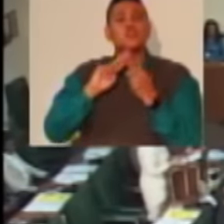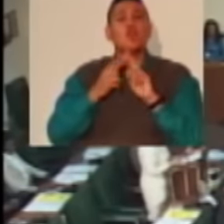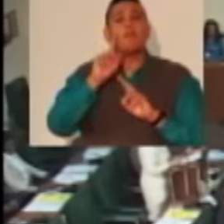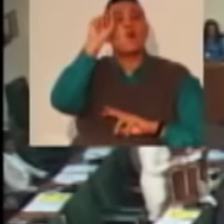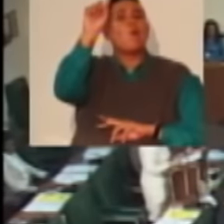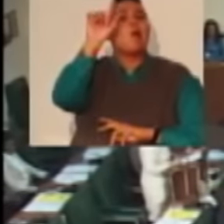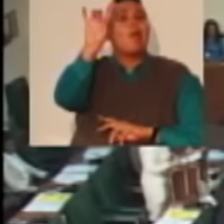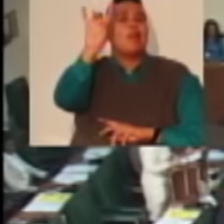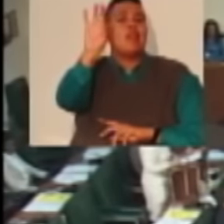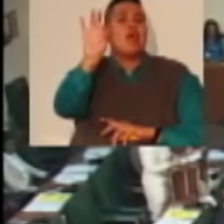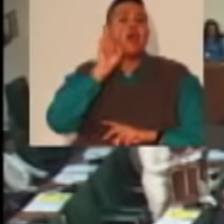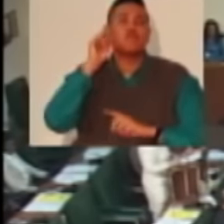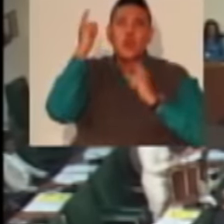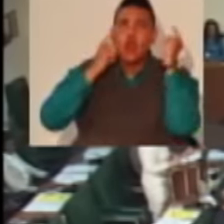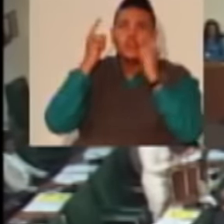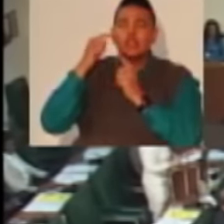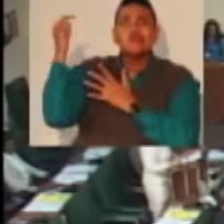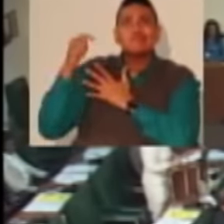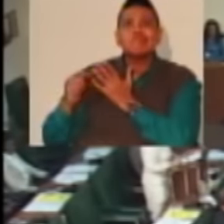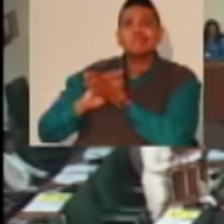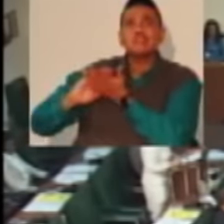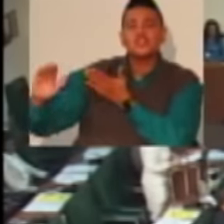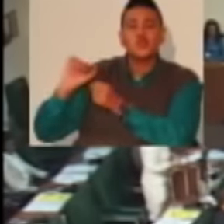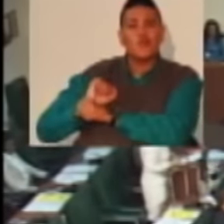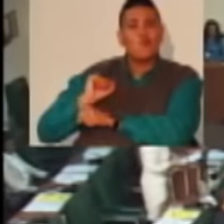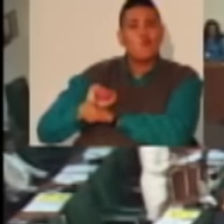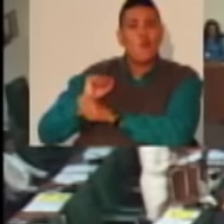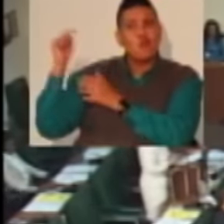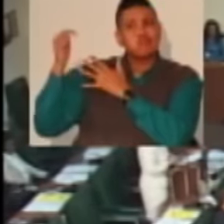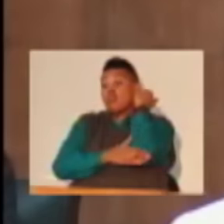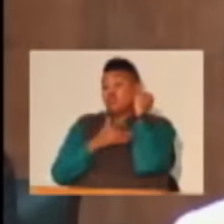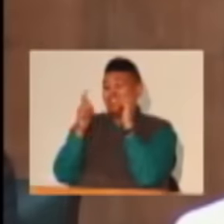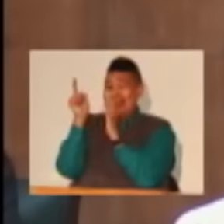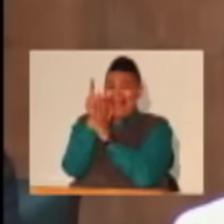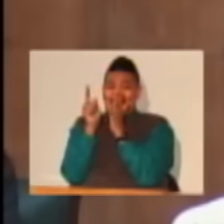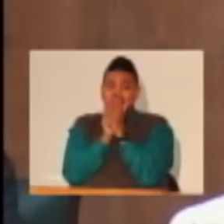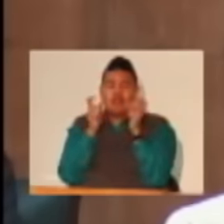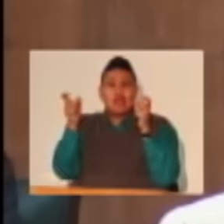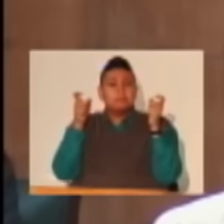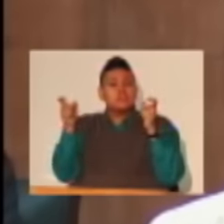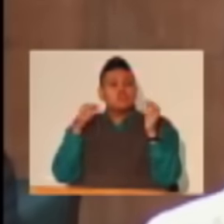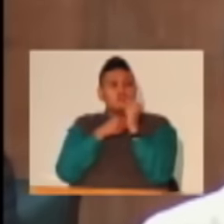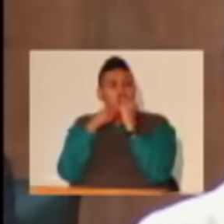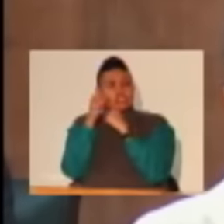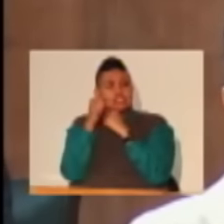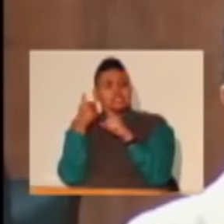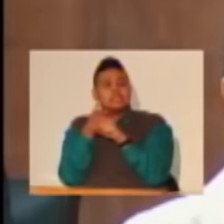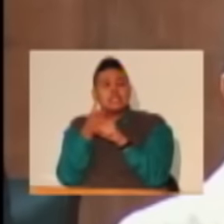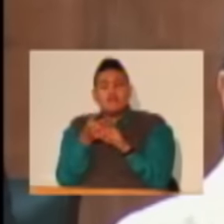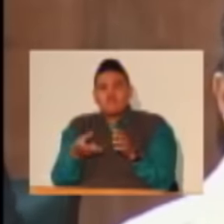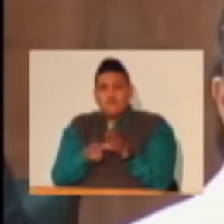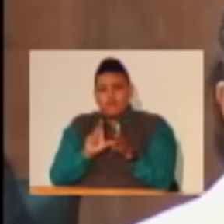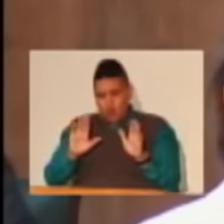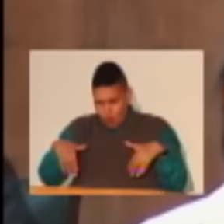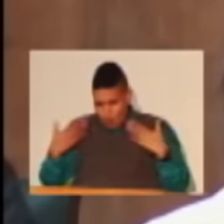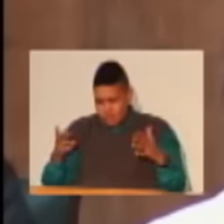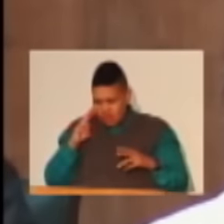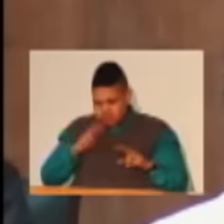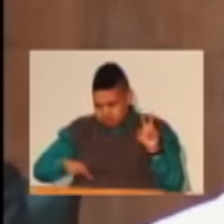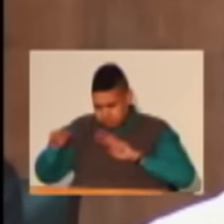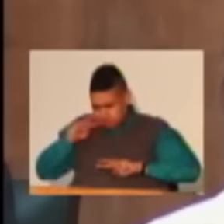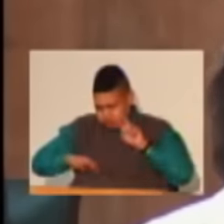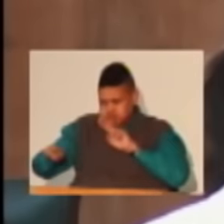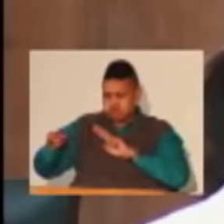backdrop of the island's September 22 ratification of the Domestic Workers Convention, Mrs. Robinson said the legal and administrative framework was